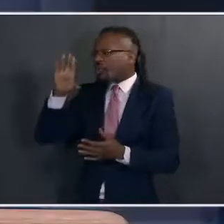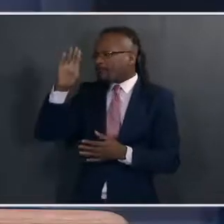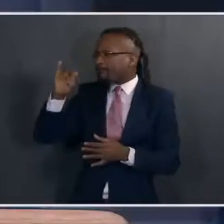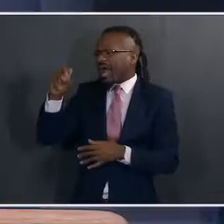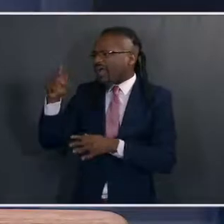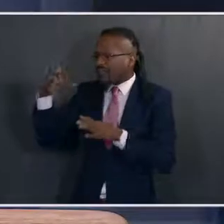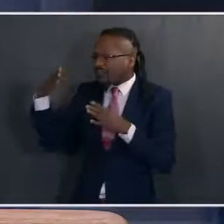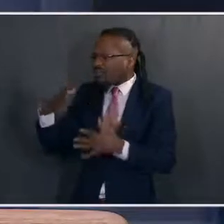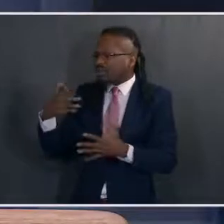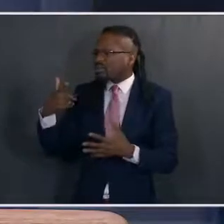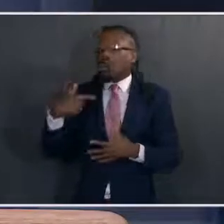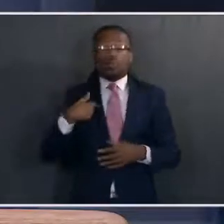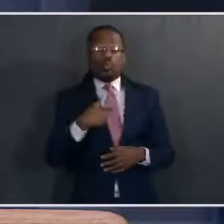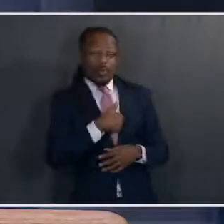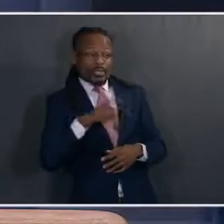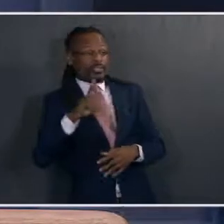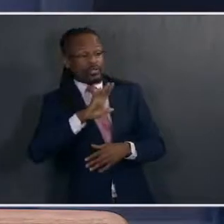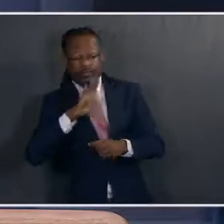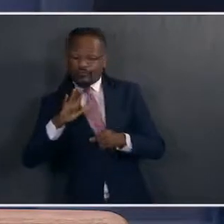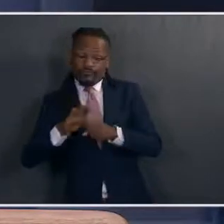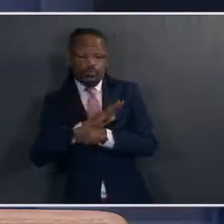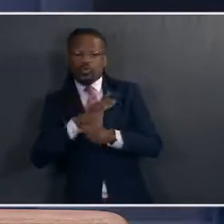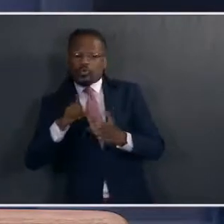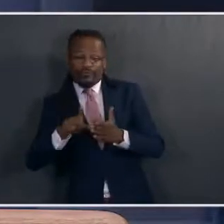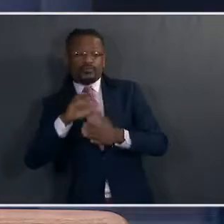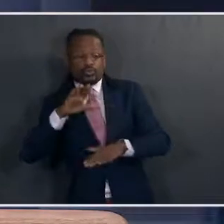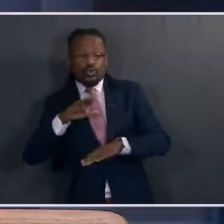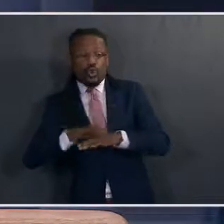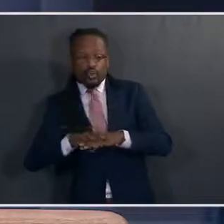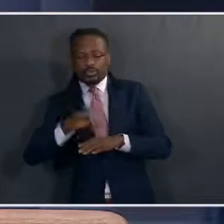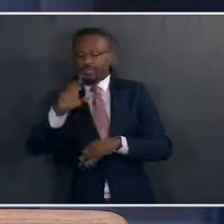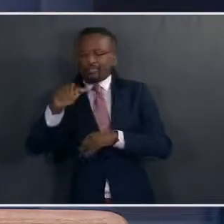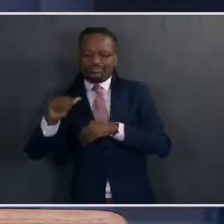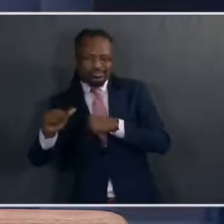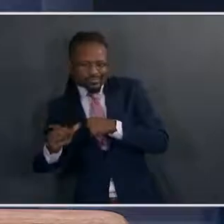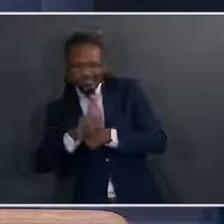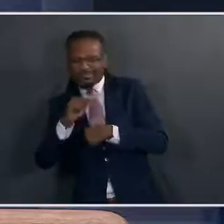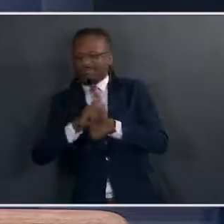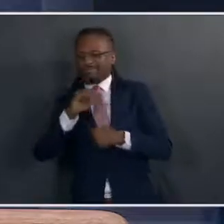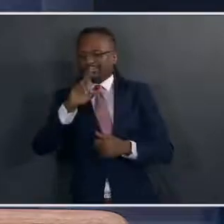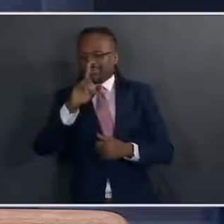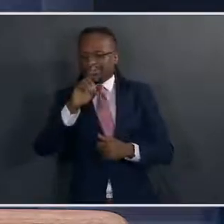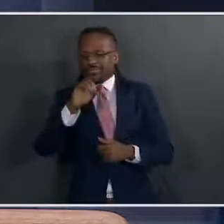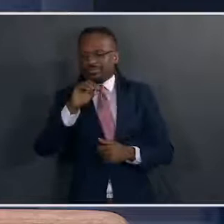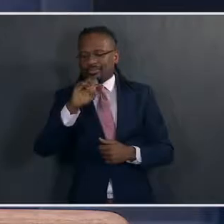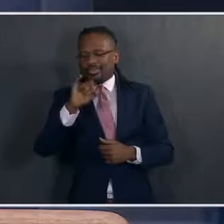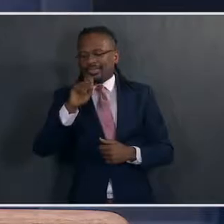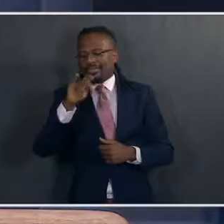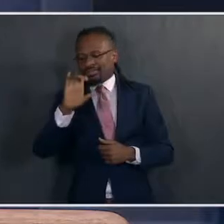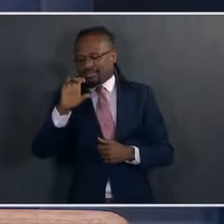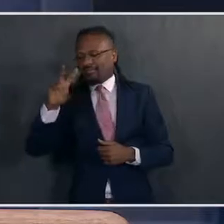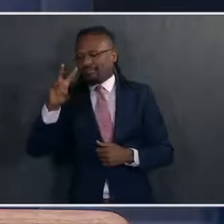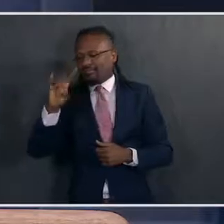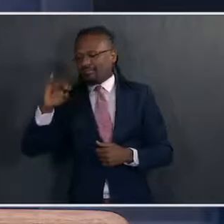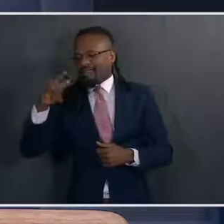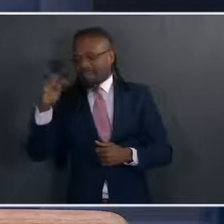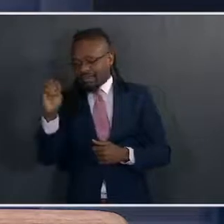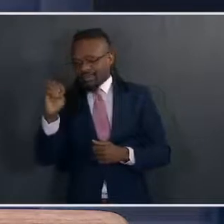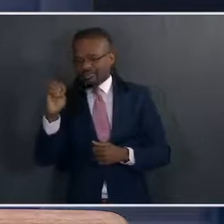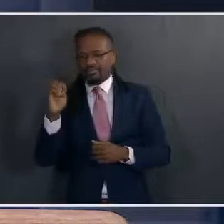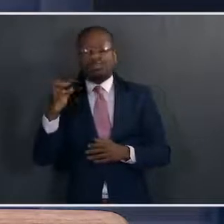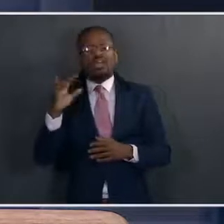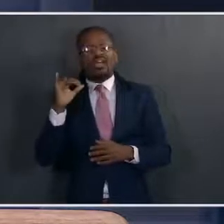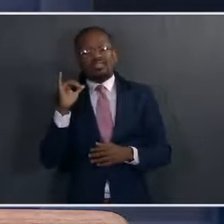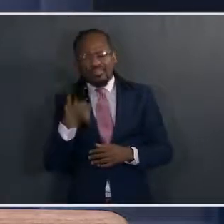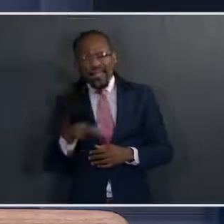we've launched an entire review on domestic violent extremism that would cover that across the board, activity across